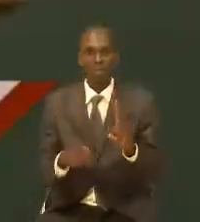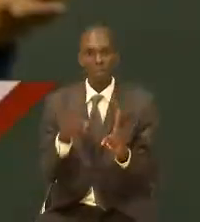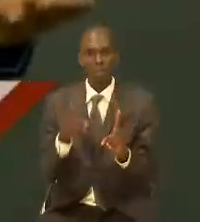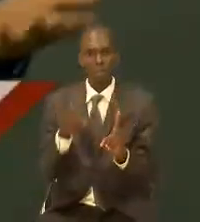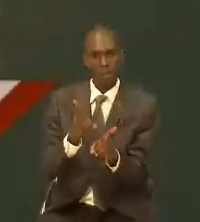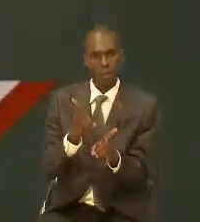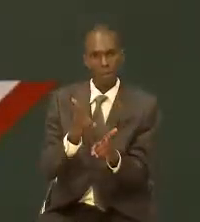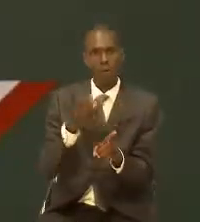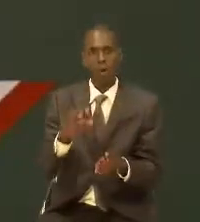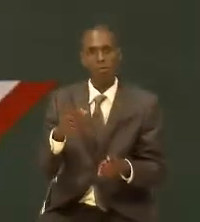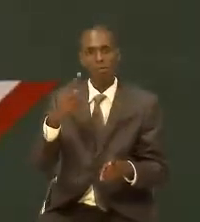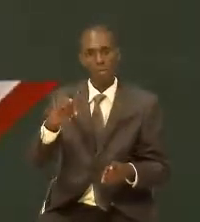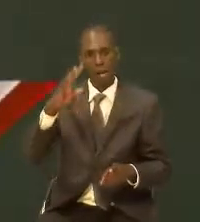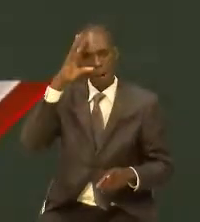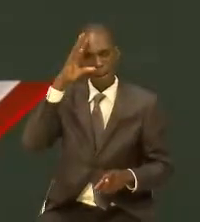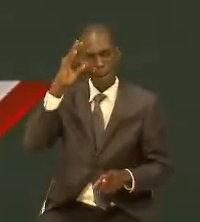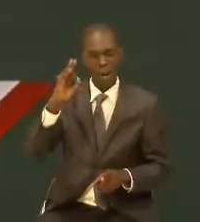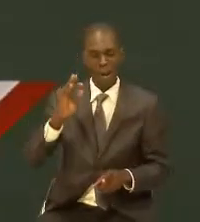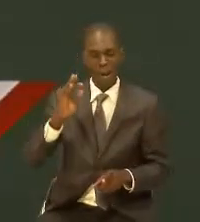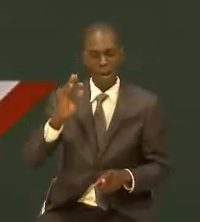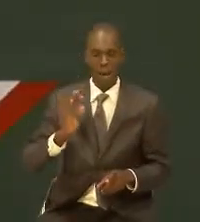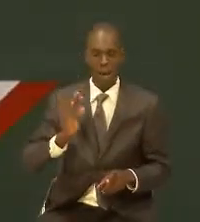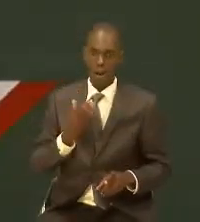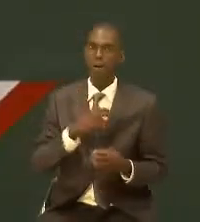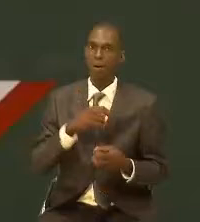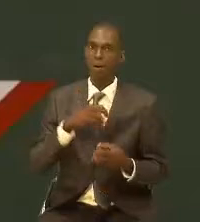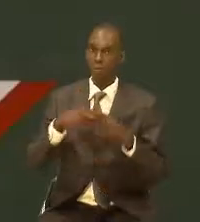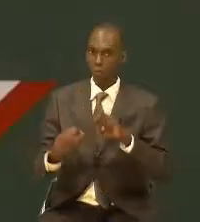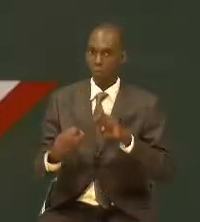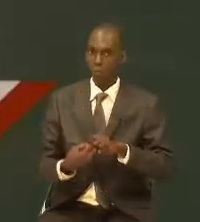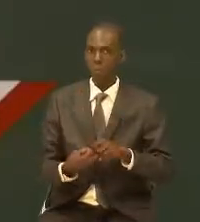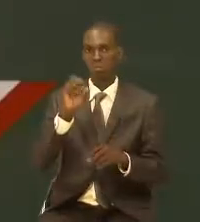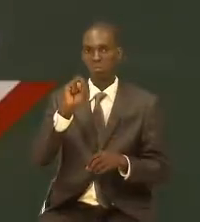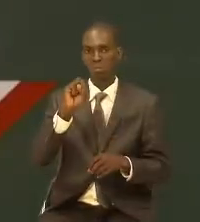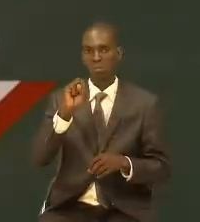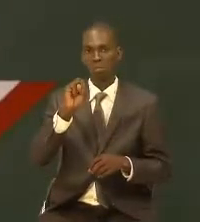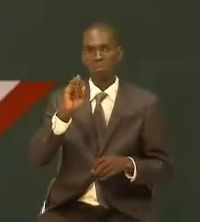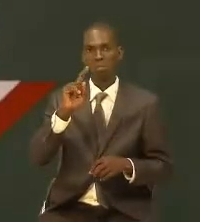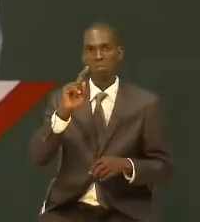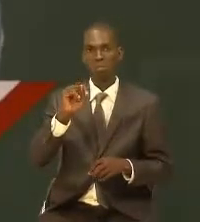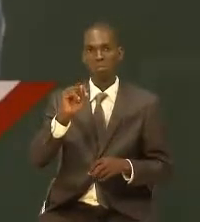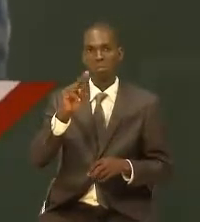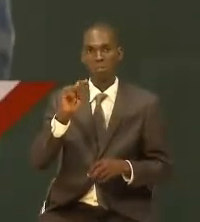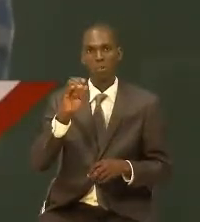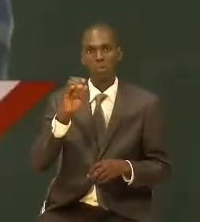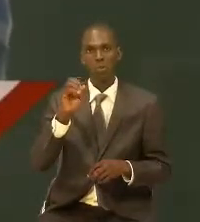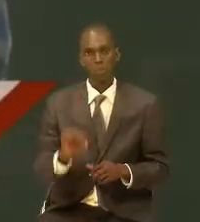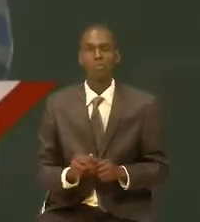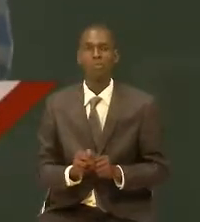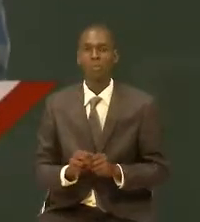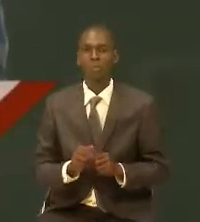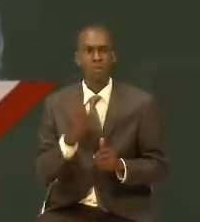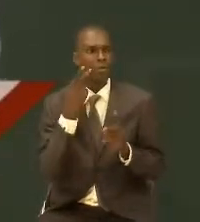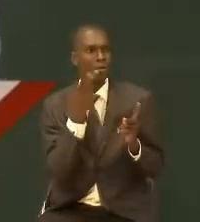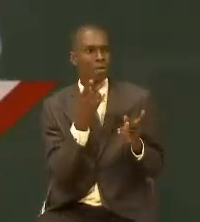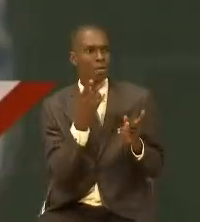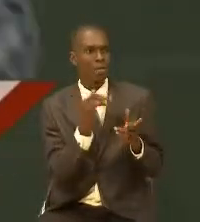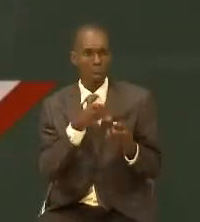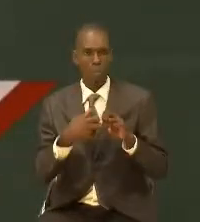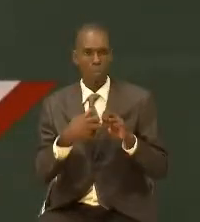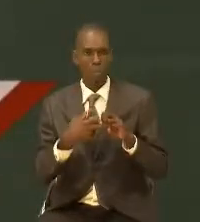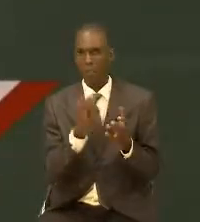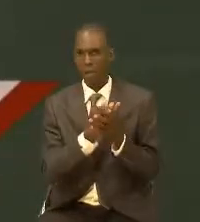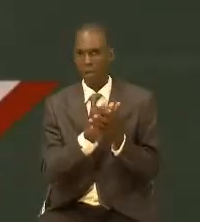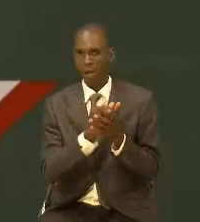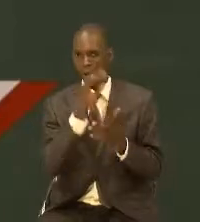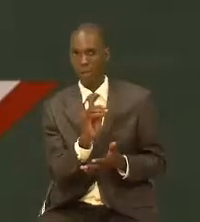our situation what was saying is the condition of that man the helplessness of that man and